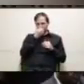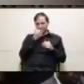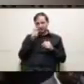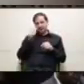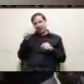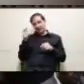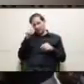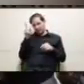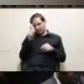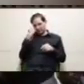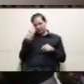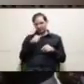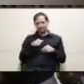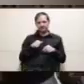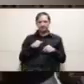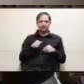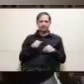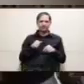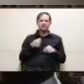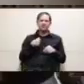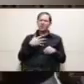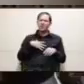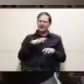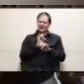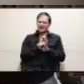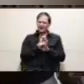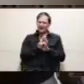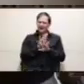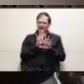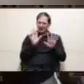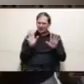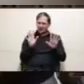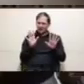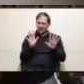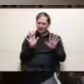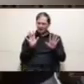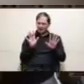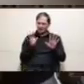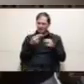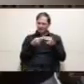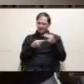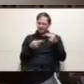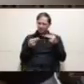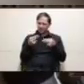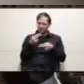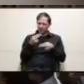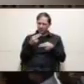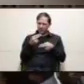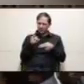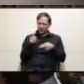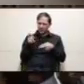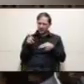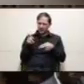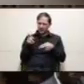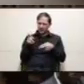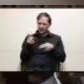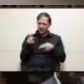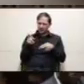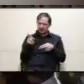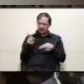think I want to just clarify something that was raised by Honorable Masiu